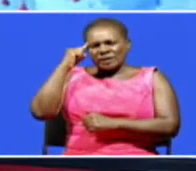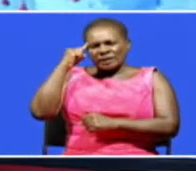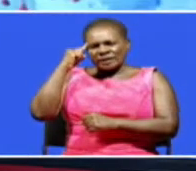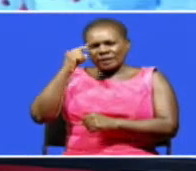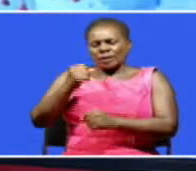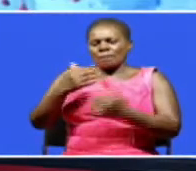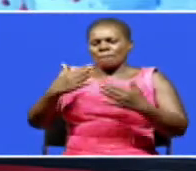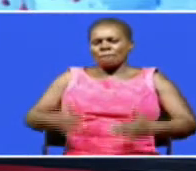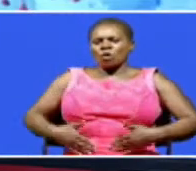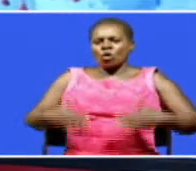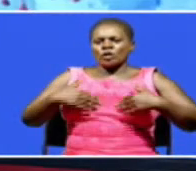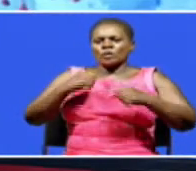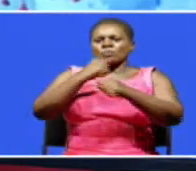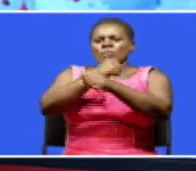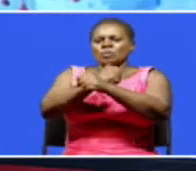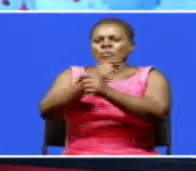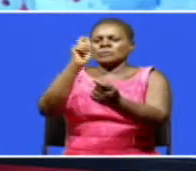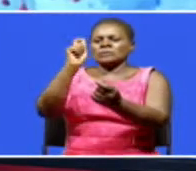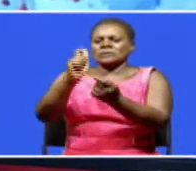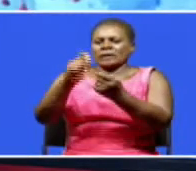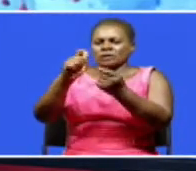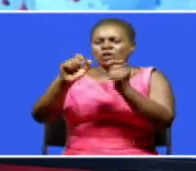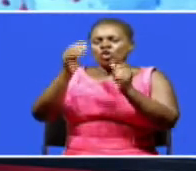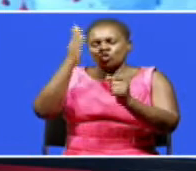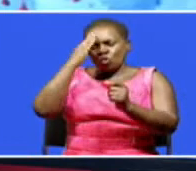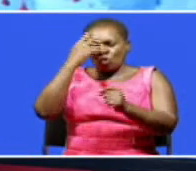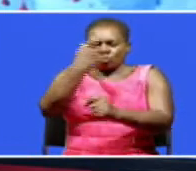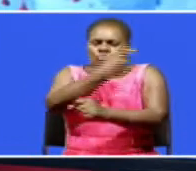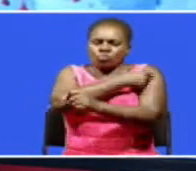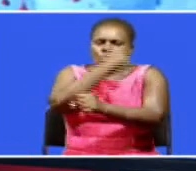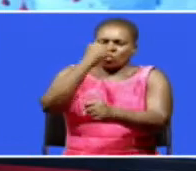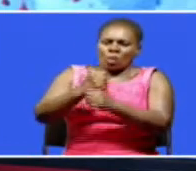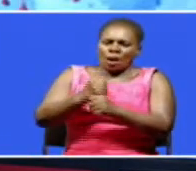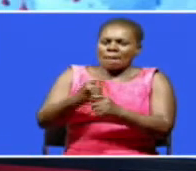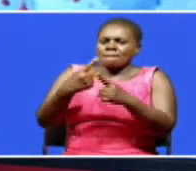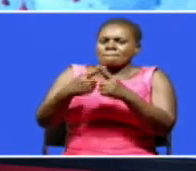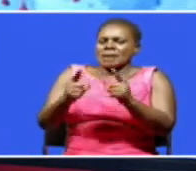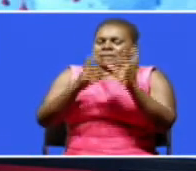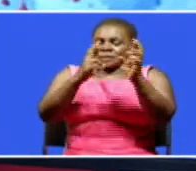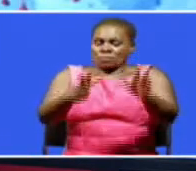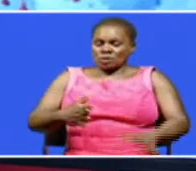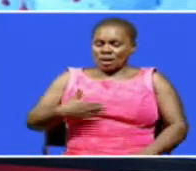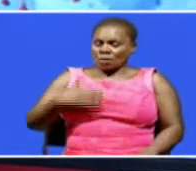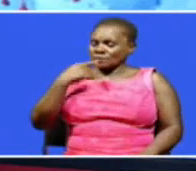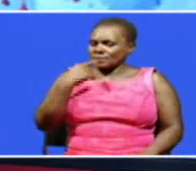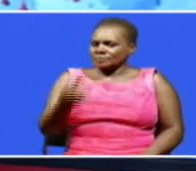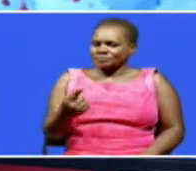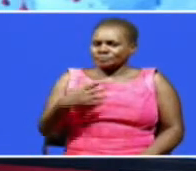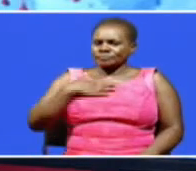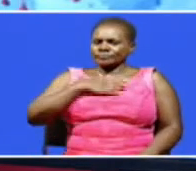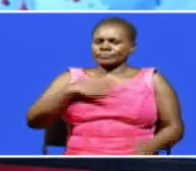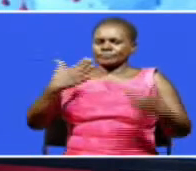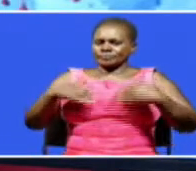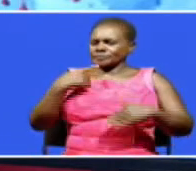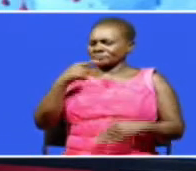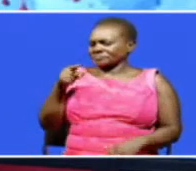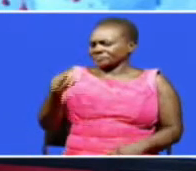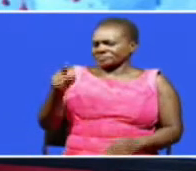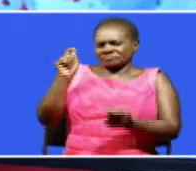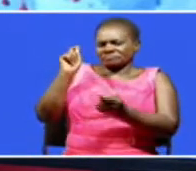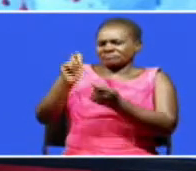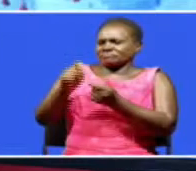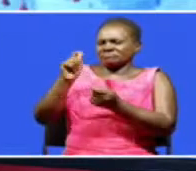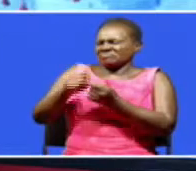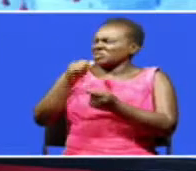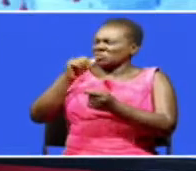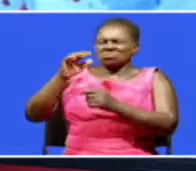antibody test can be used to determine whether the vaccine works. But as Gloria Milimu reports, scientists say these tests